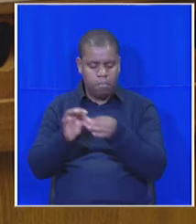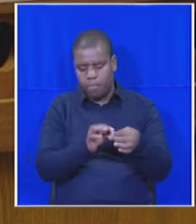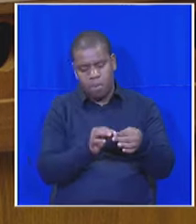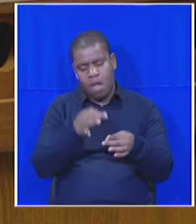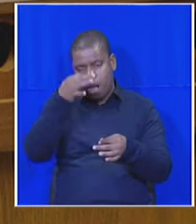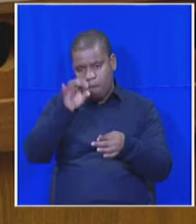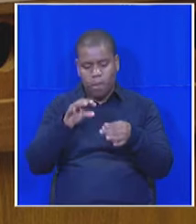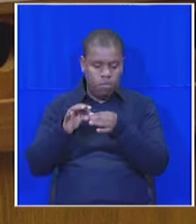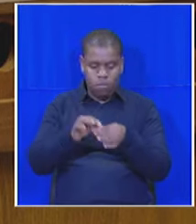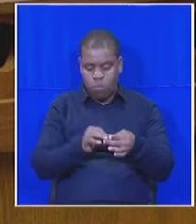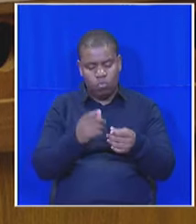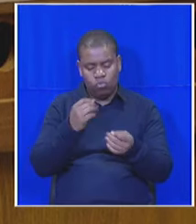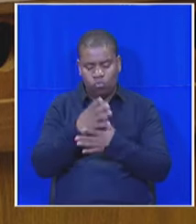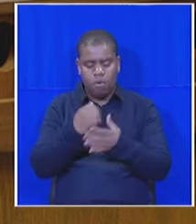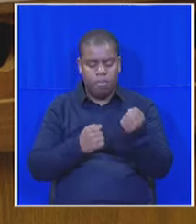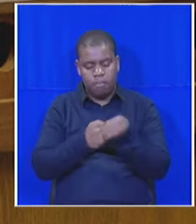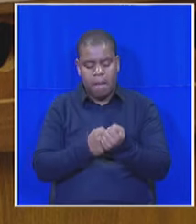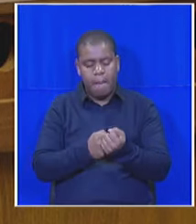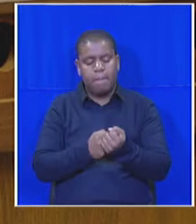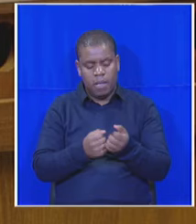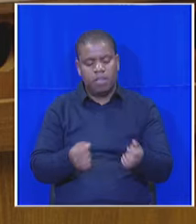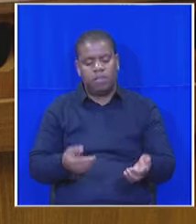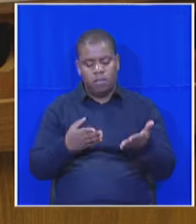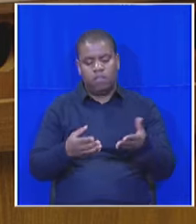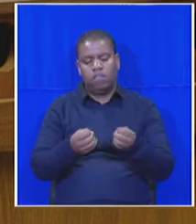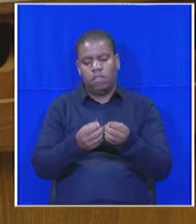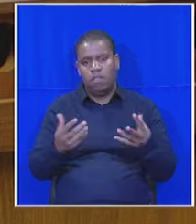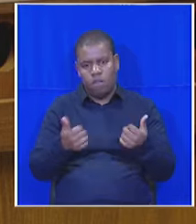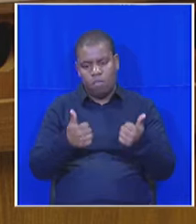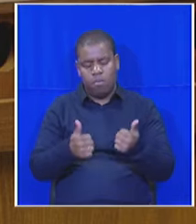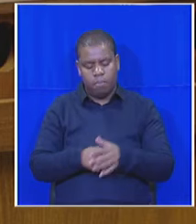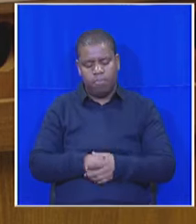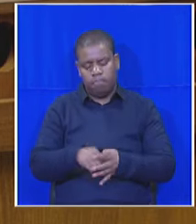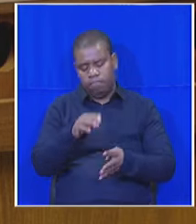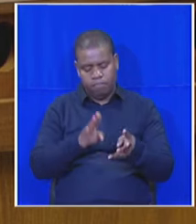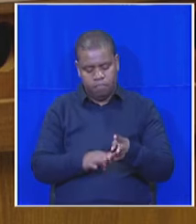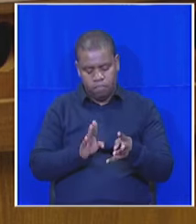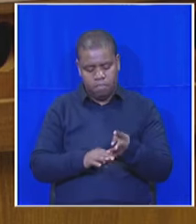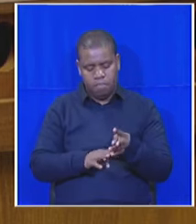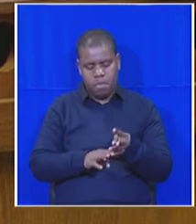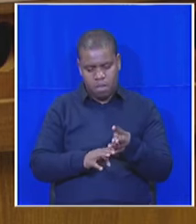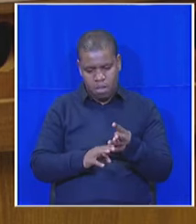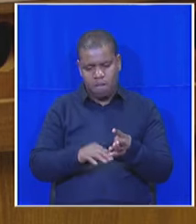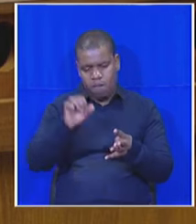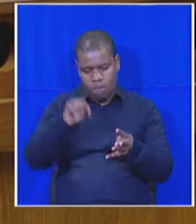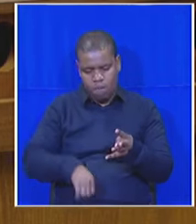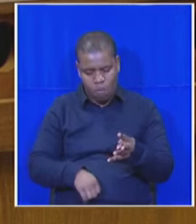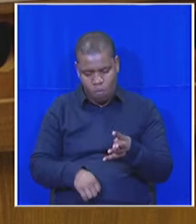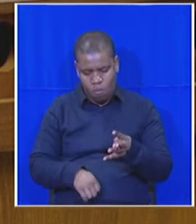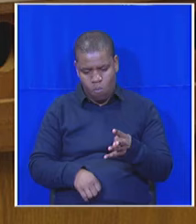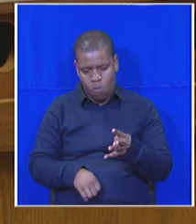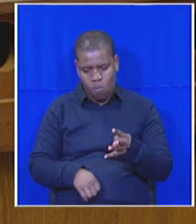effective and efficient service delivery. Four, an efficient, competitive,